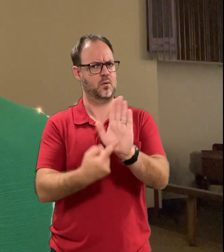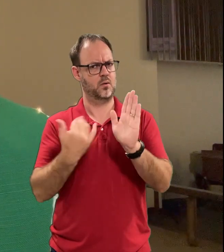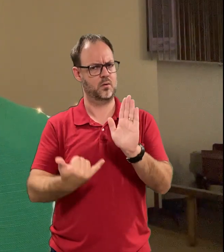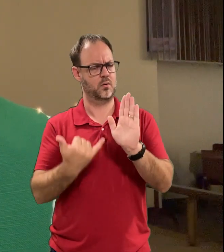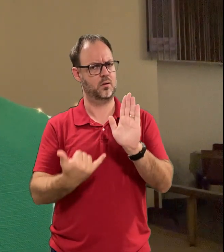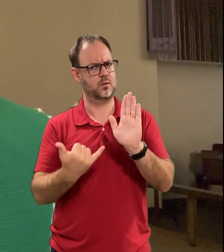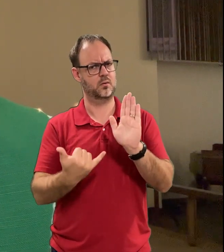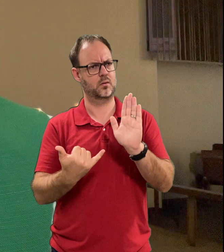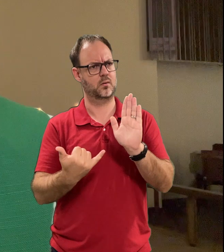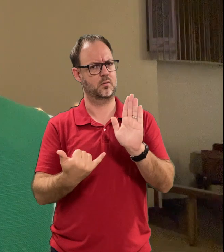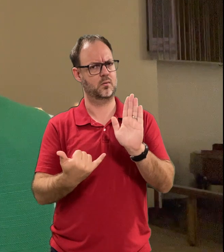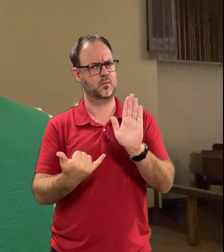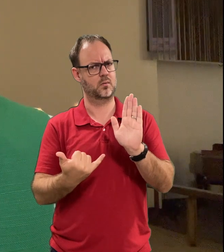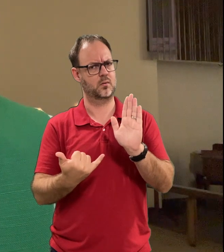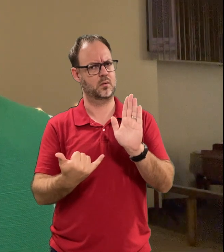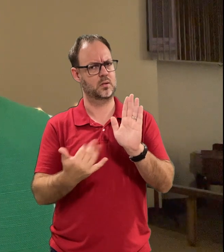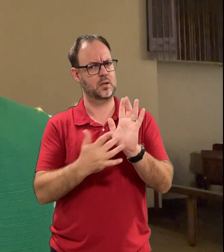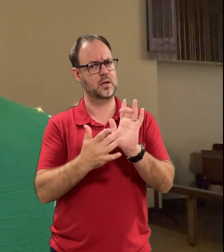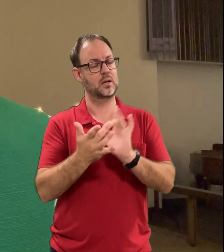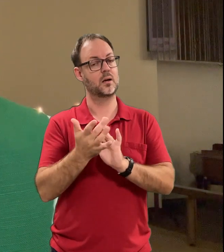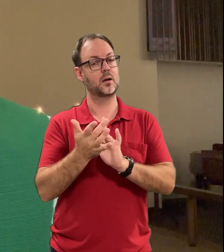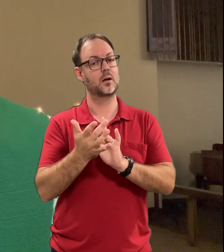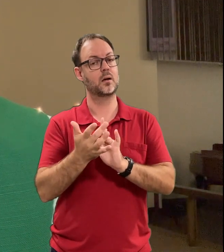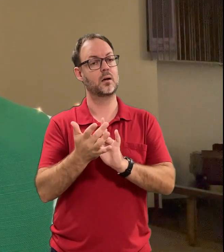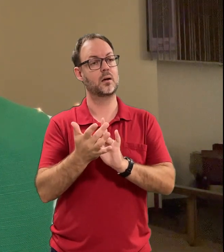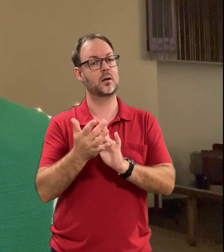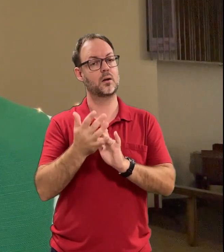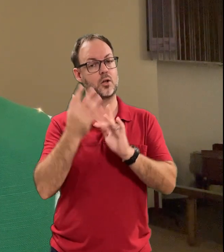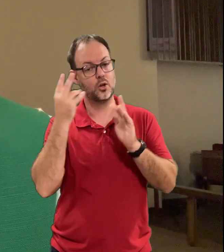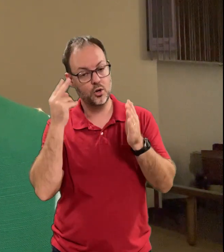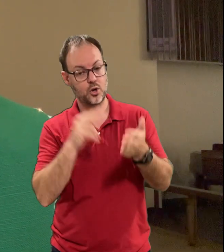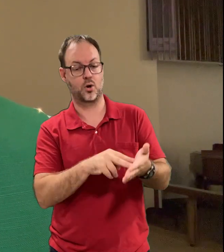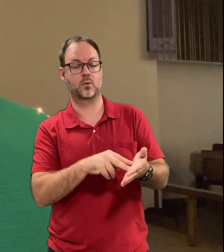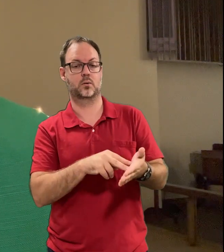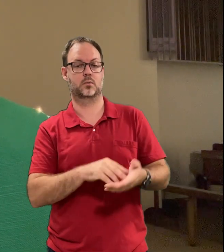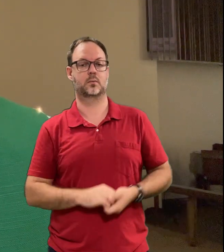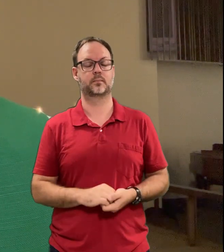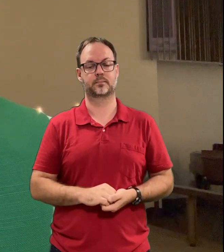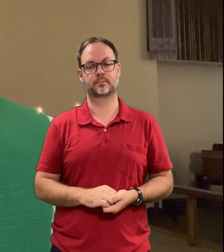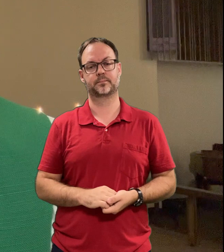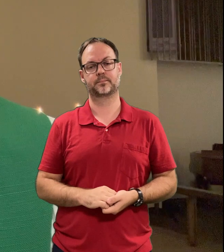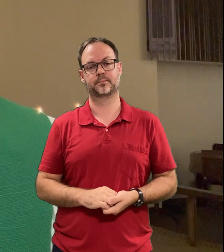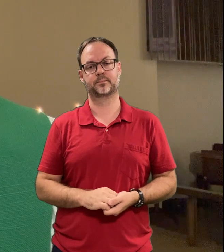to highlight for you today is that Jesus noticed.